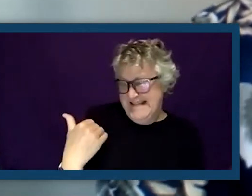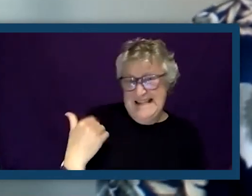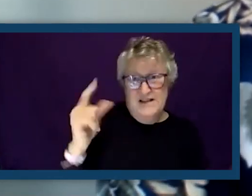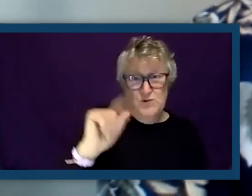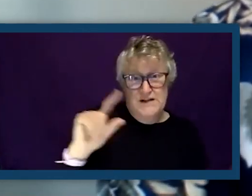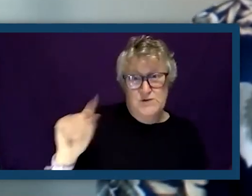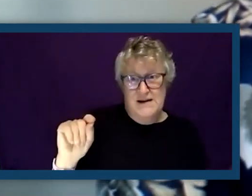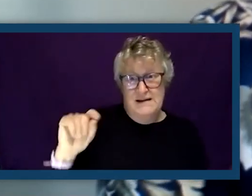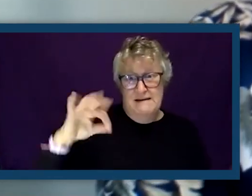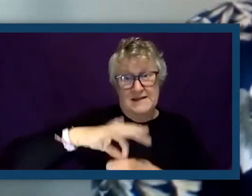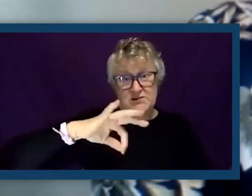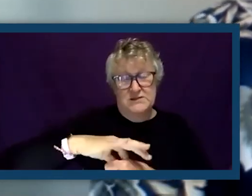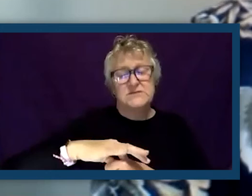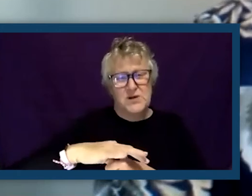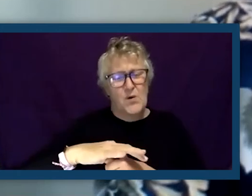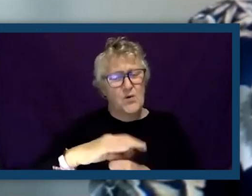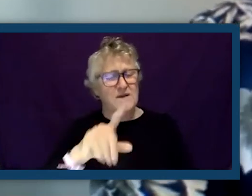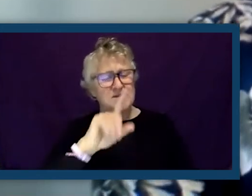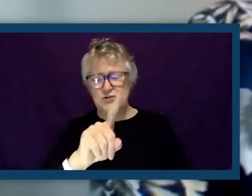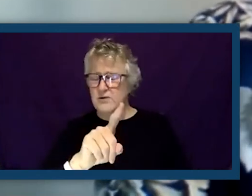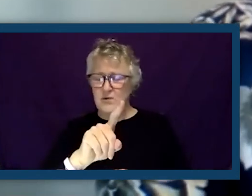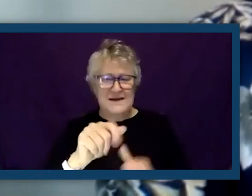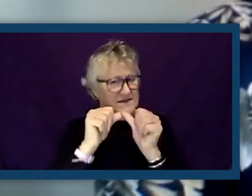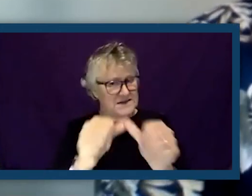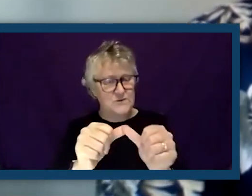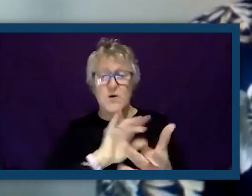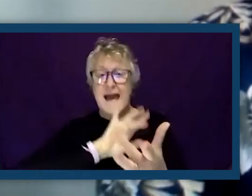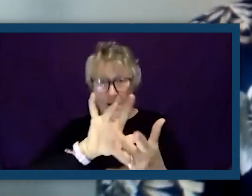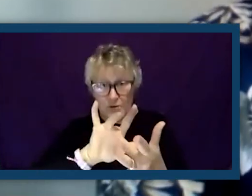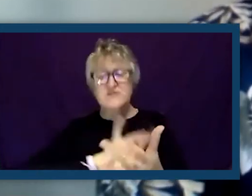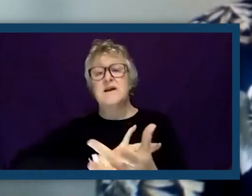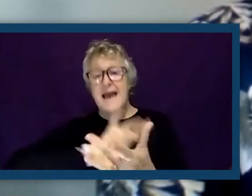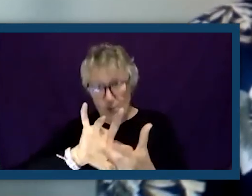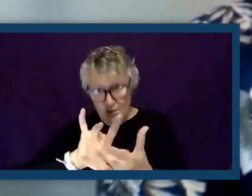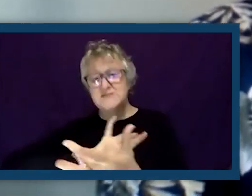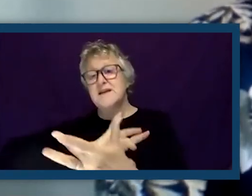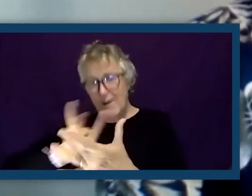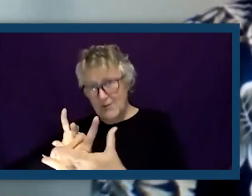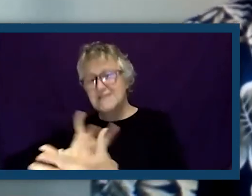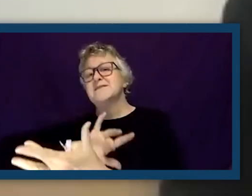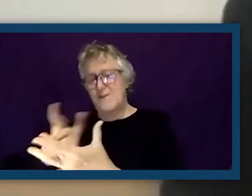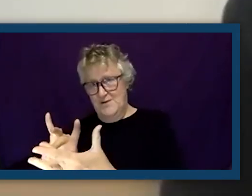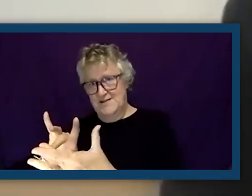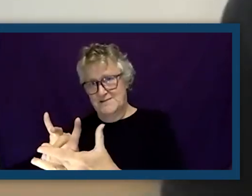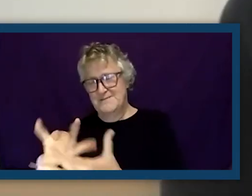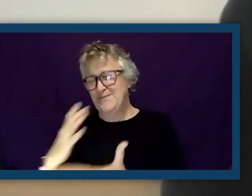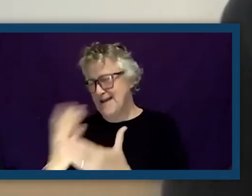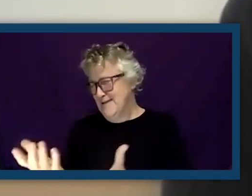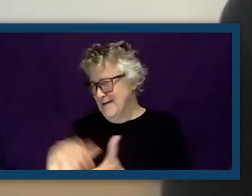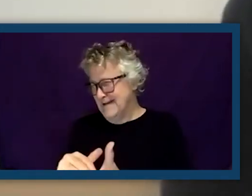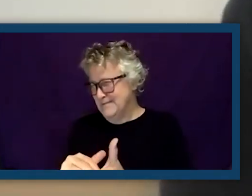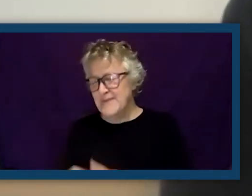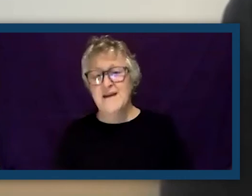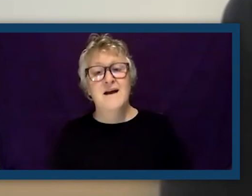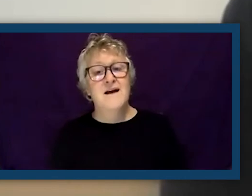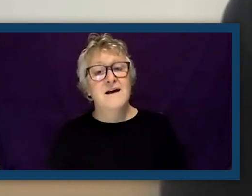so important that the party continues to outreach. But thank you again for having me on. Thank you guys so